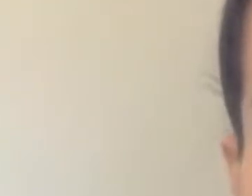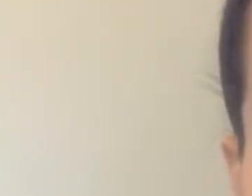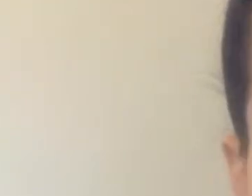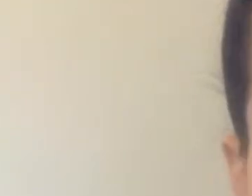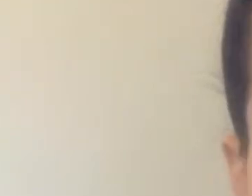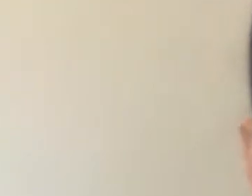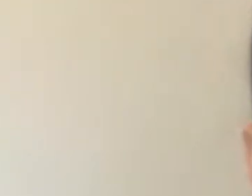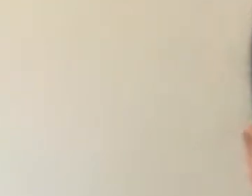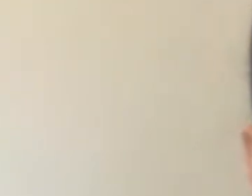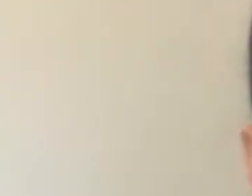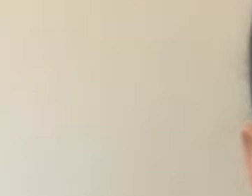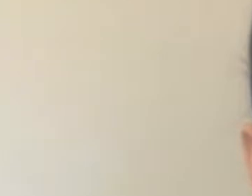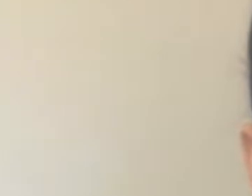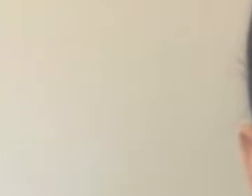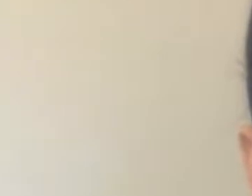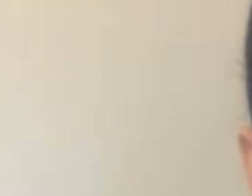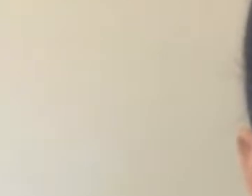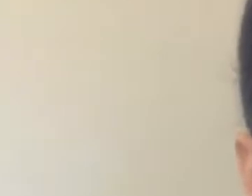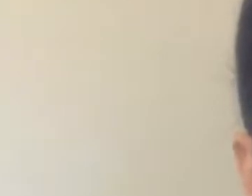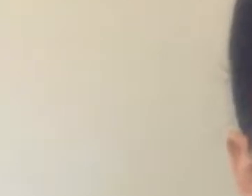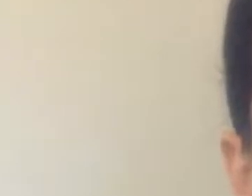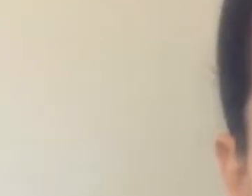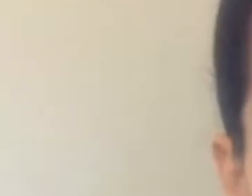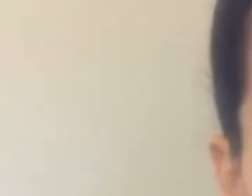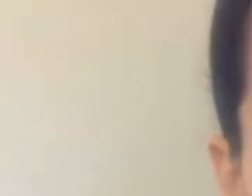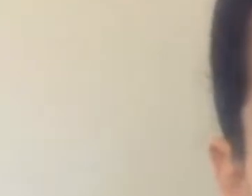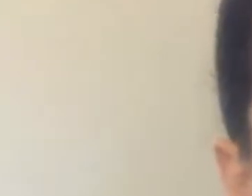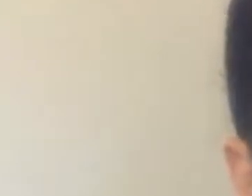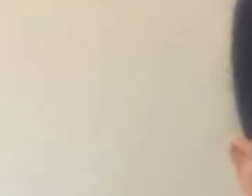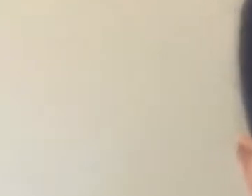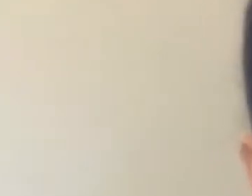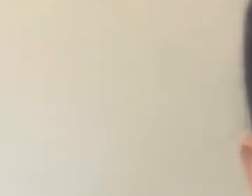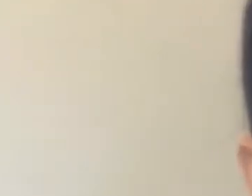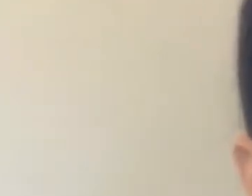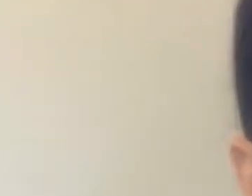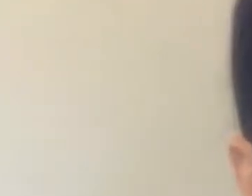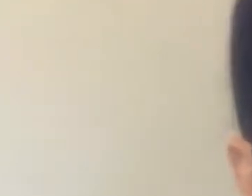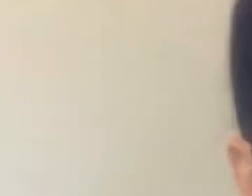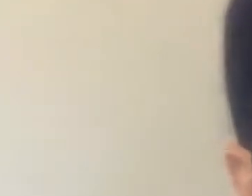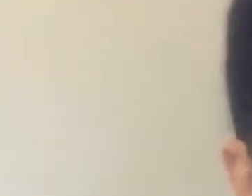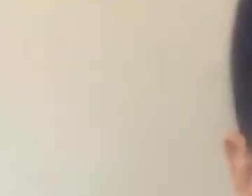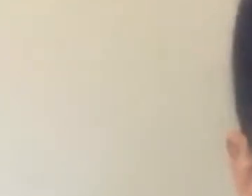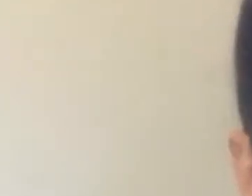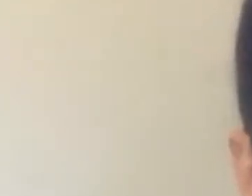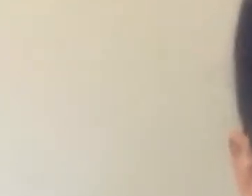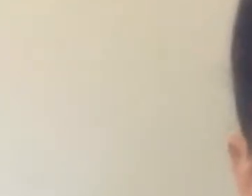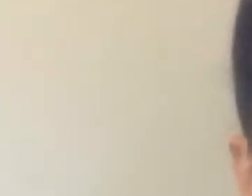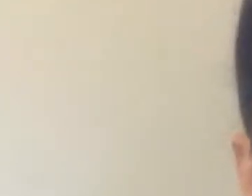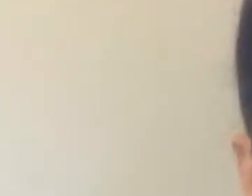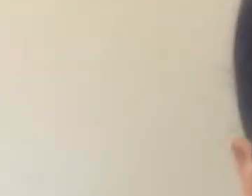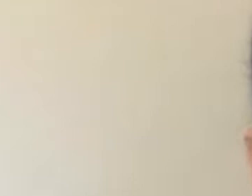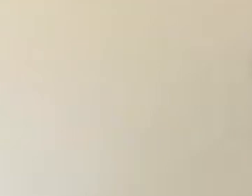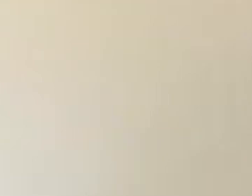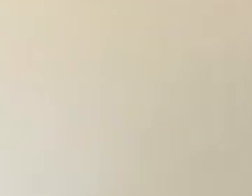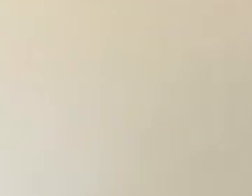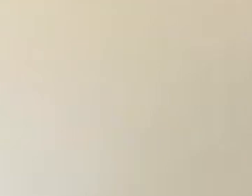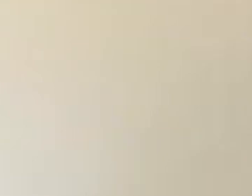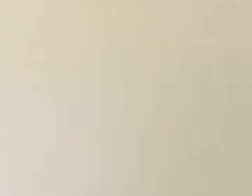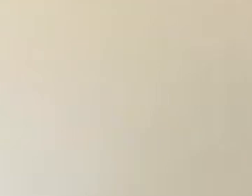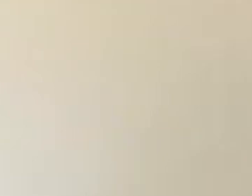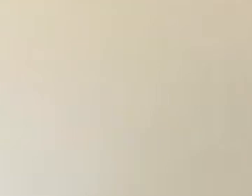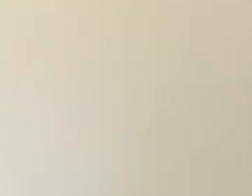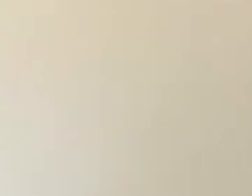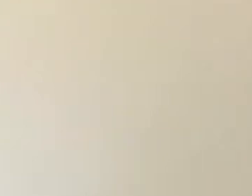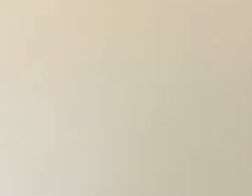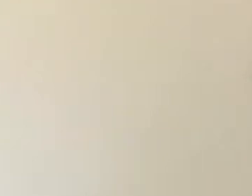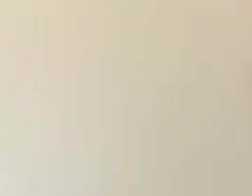in Fiji. The world didn't have an effective vaccine. Now we do, and we've used vaccines very effectively in outbreaks of other diseases.